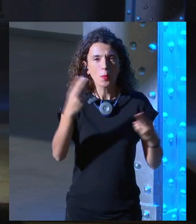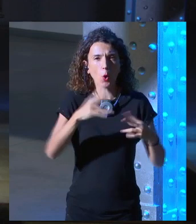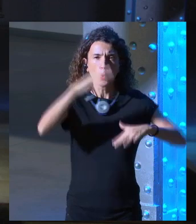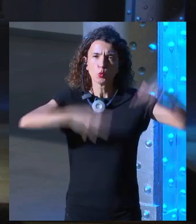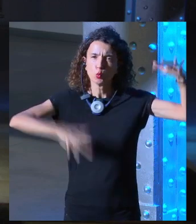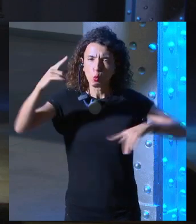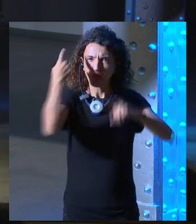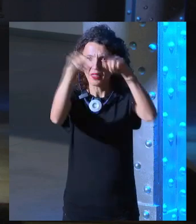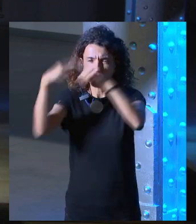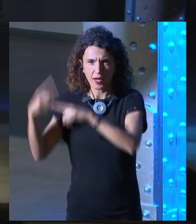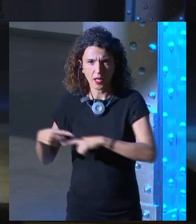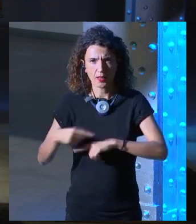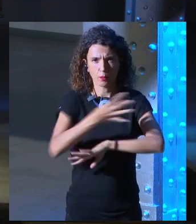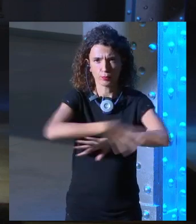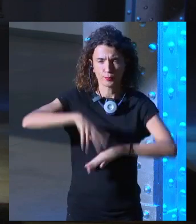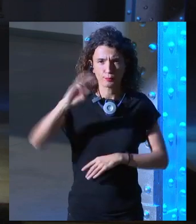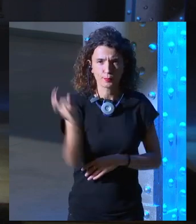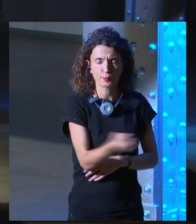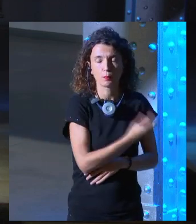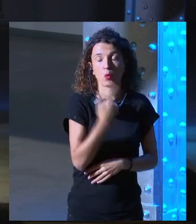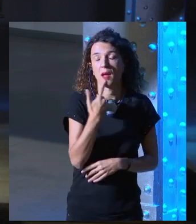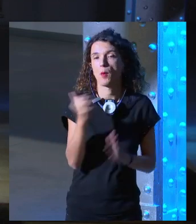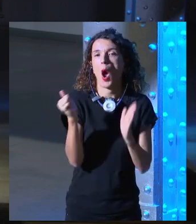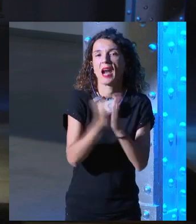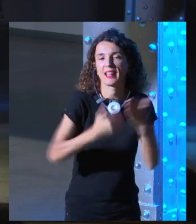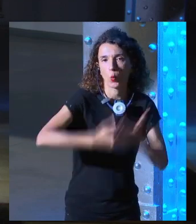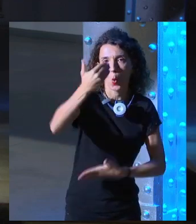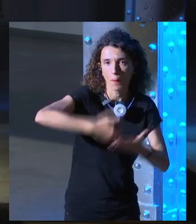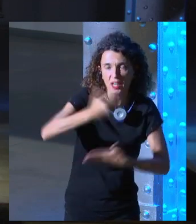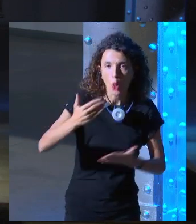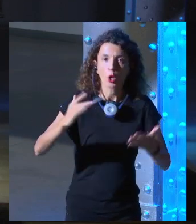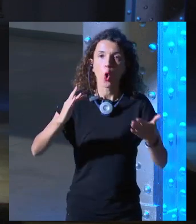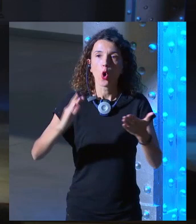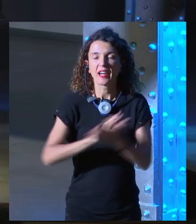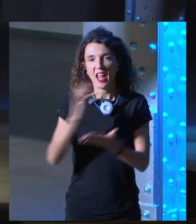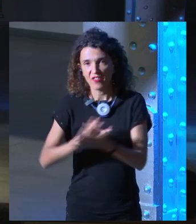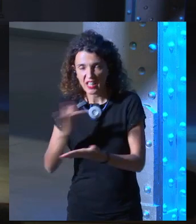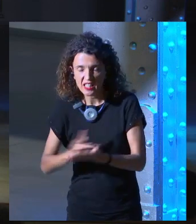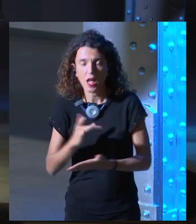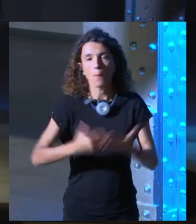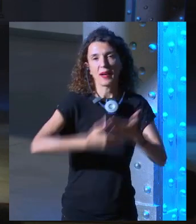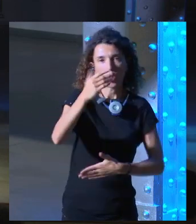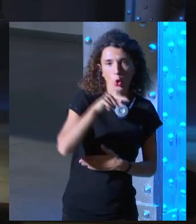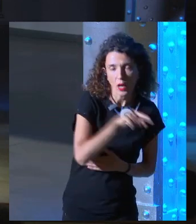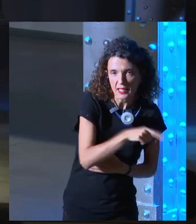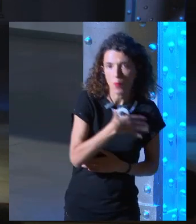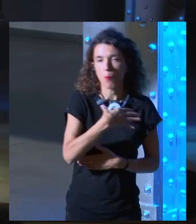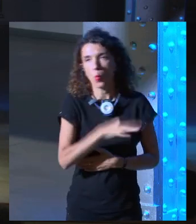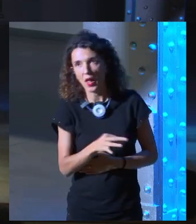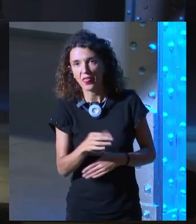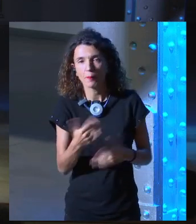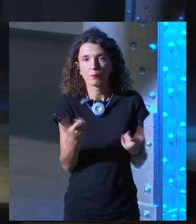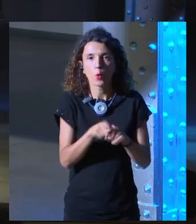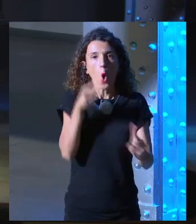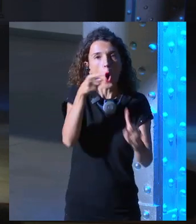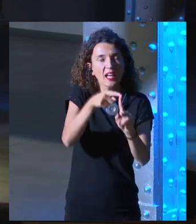really, unless you're writing a newspaper article or a magazine article, and that magazine or newspaper has a target audience, which then you absolutely